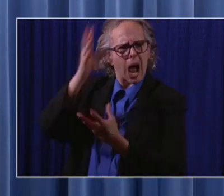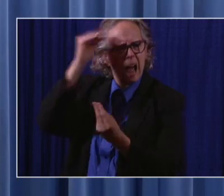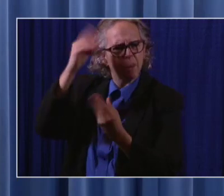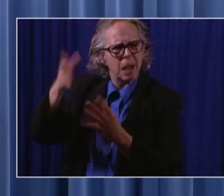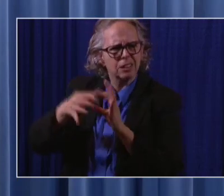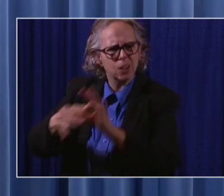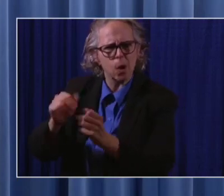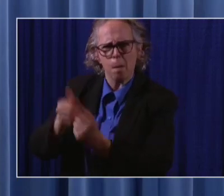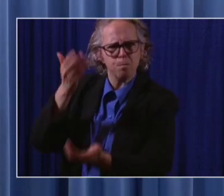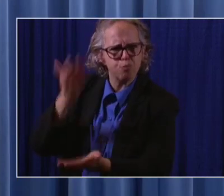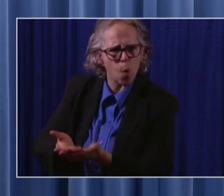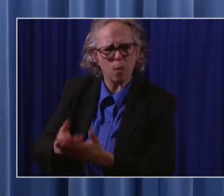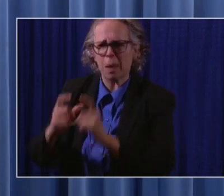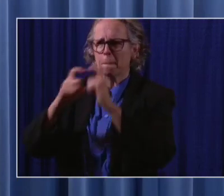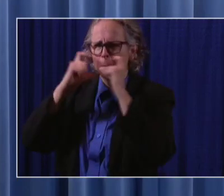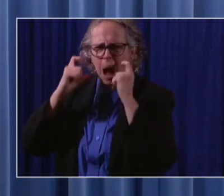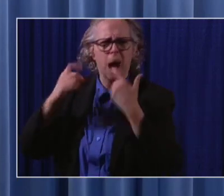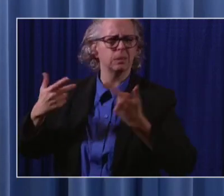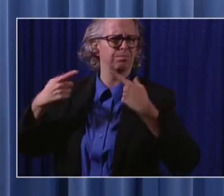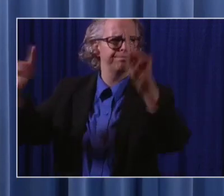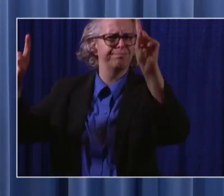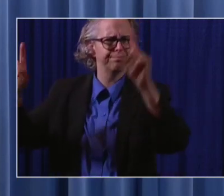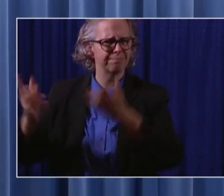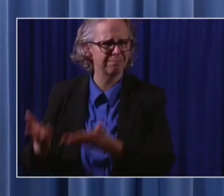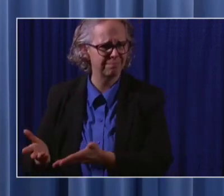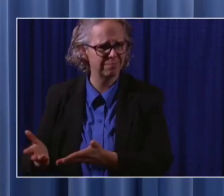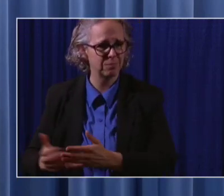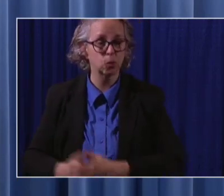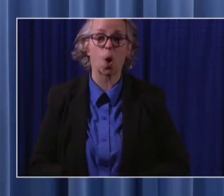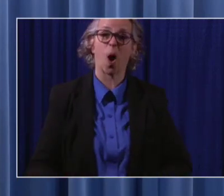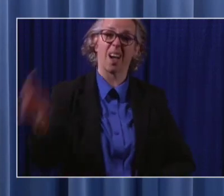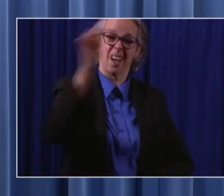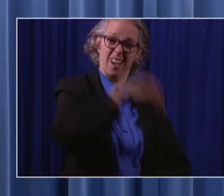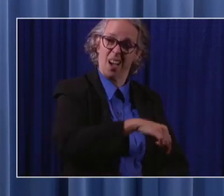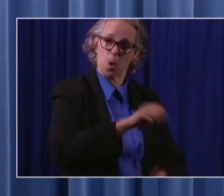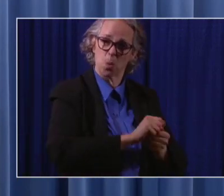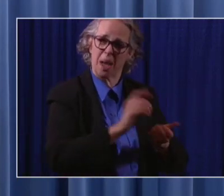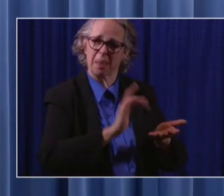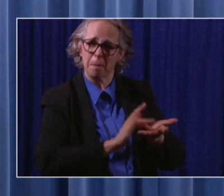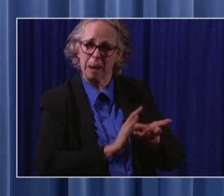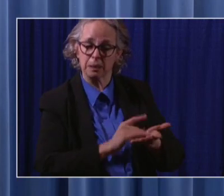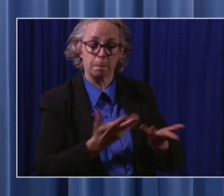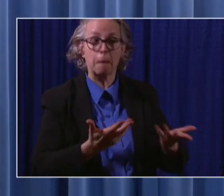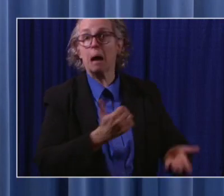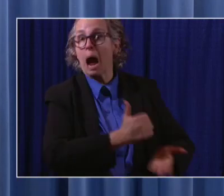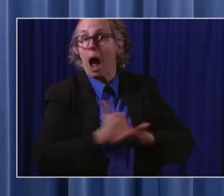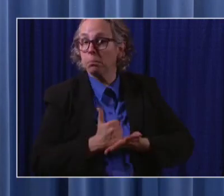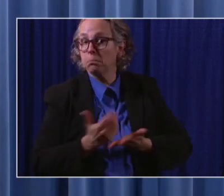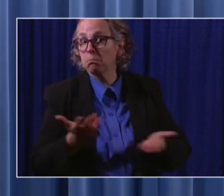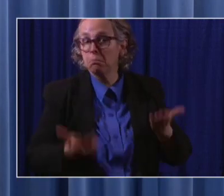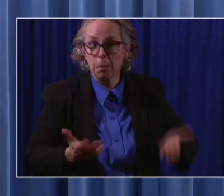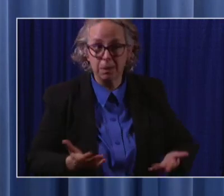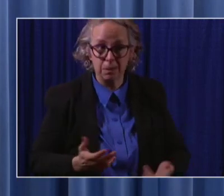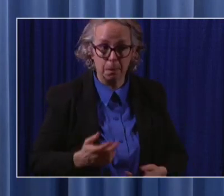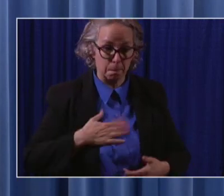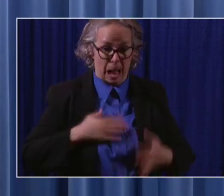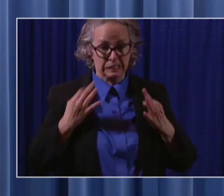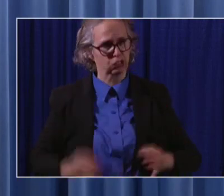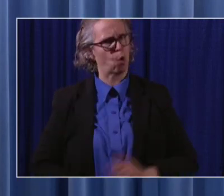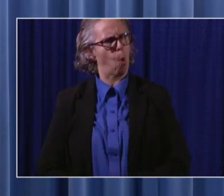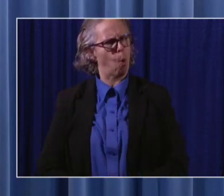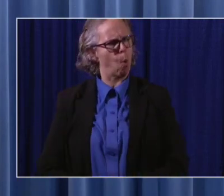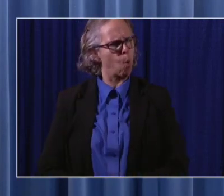other drugs, it may have value. That's not my call.